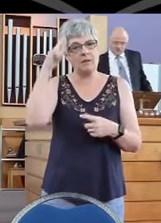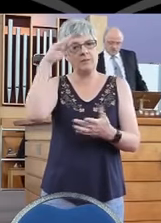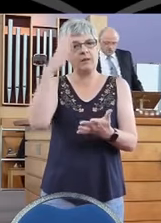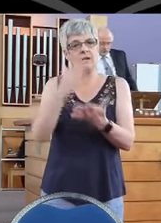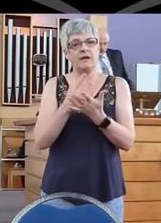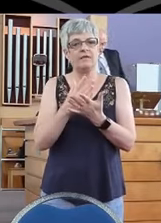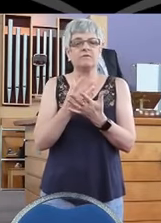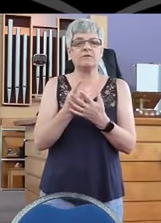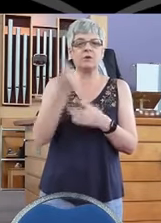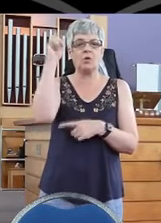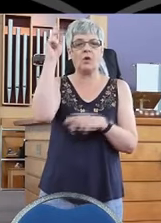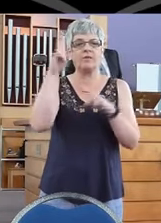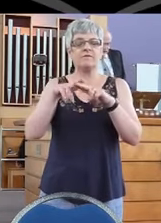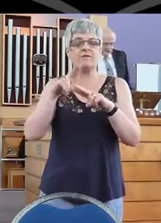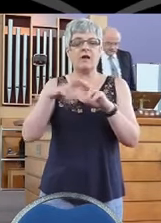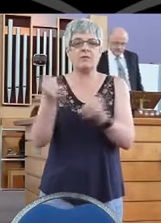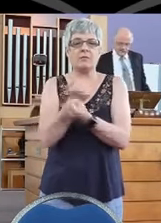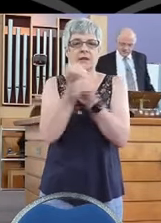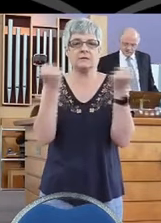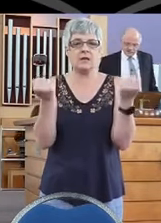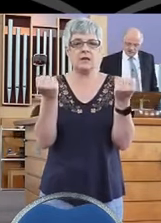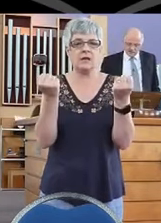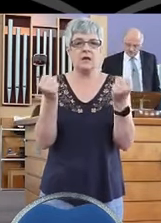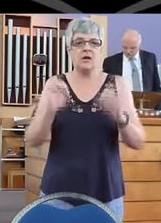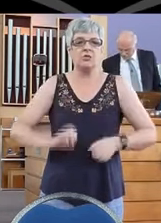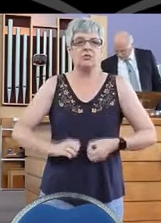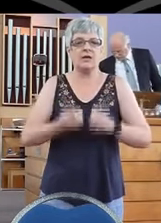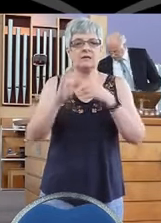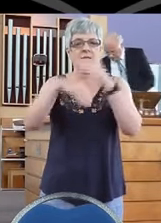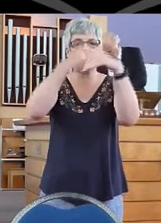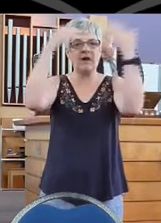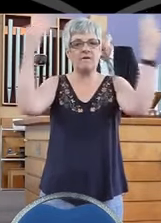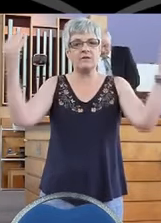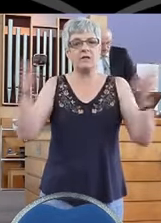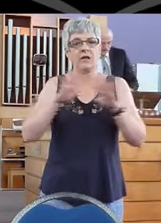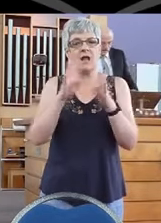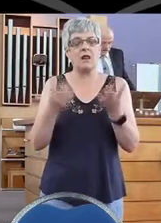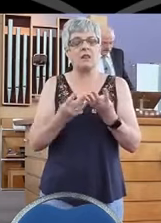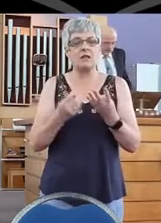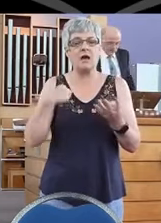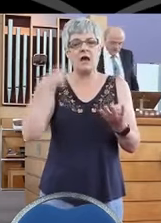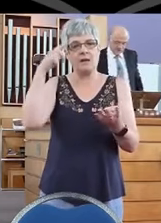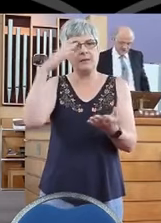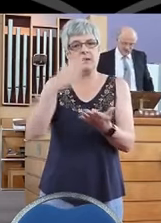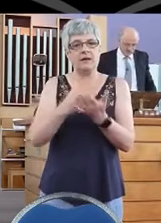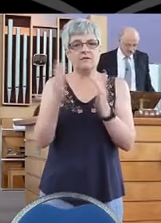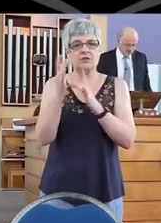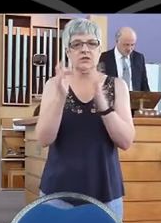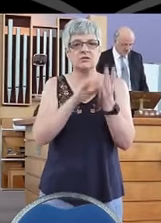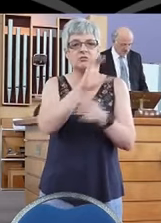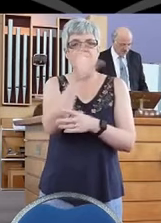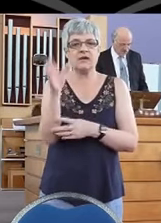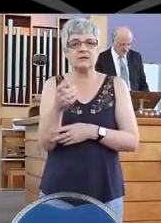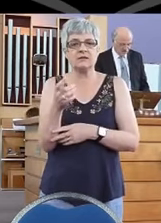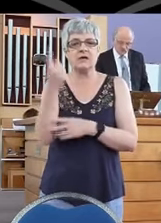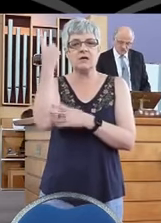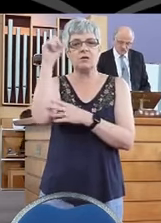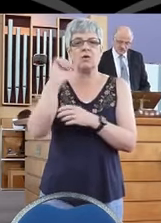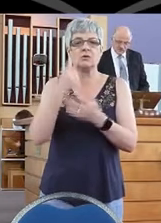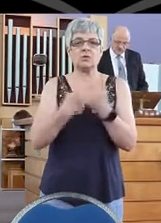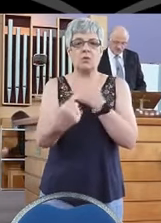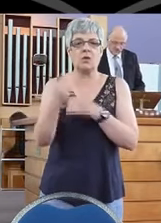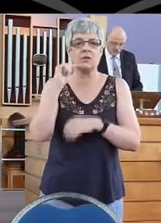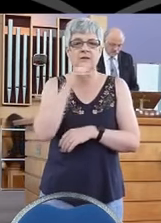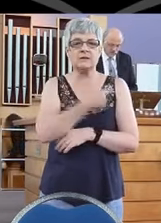I believe in God the Father Almighty, creator of heaven and earth. I believe in Jesus Christ,